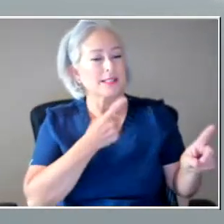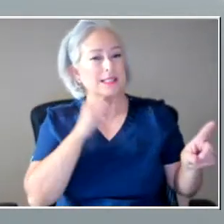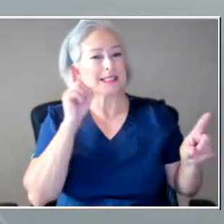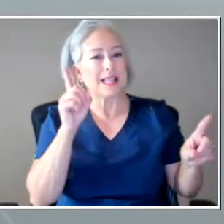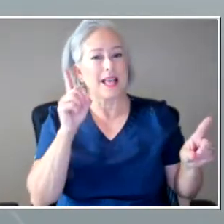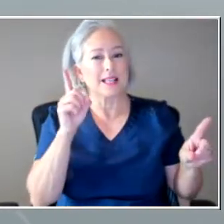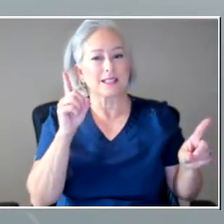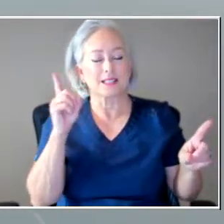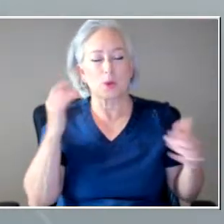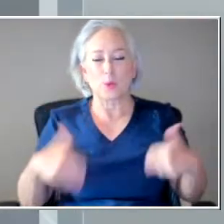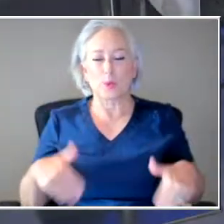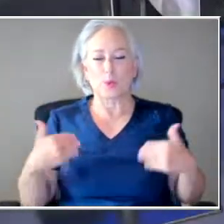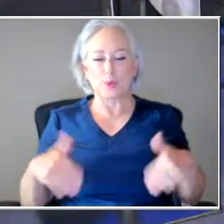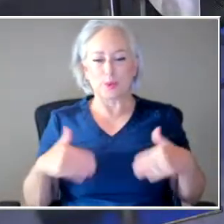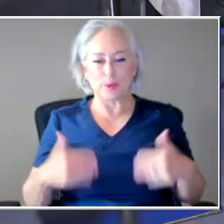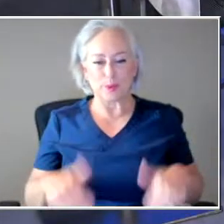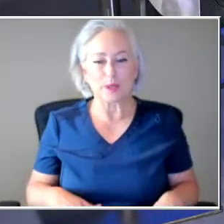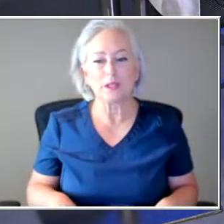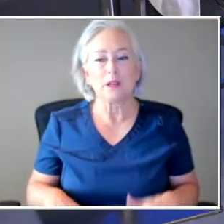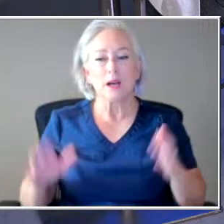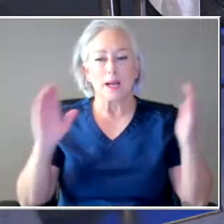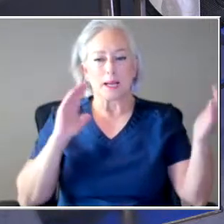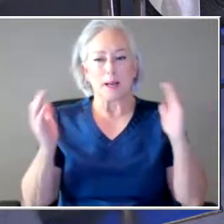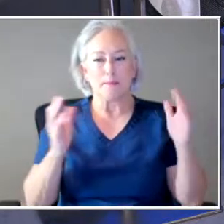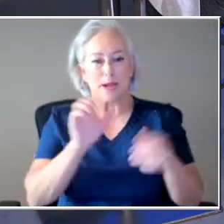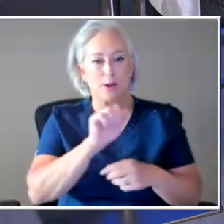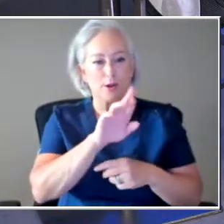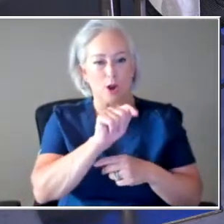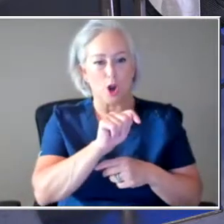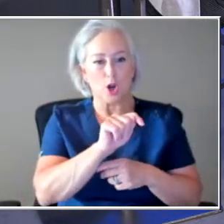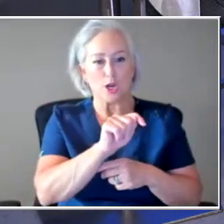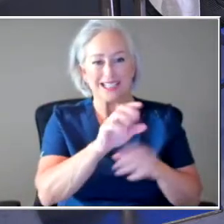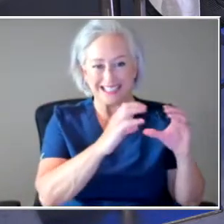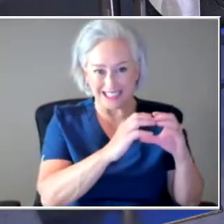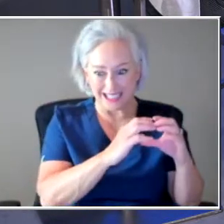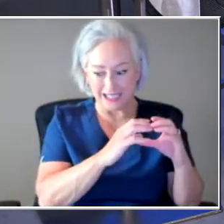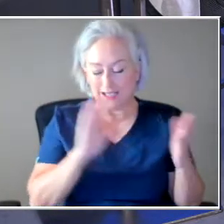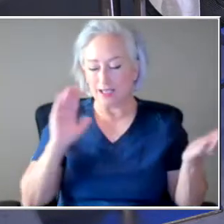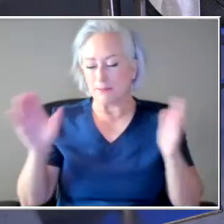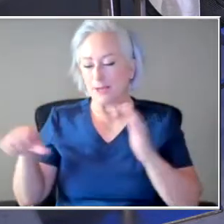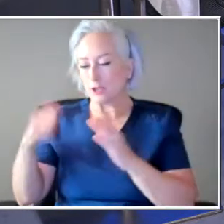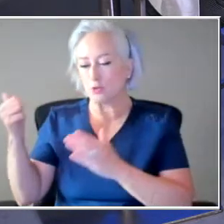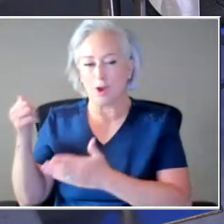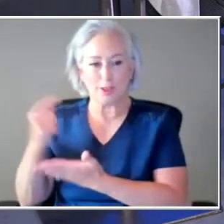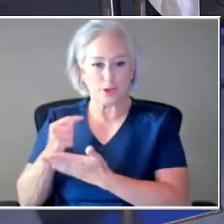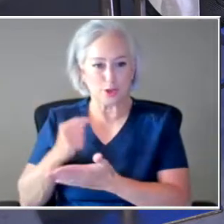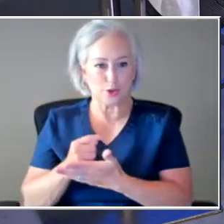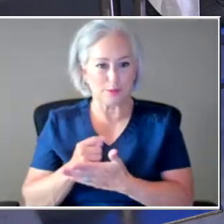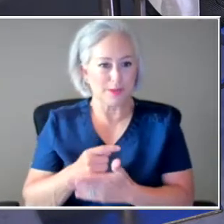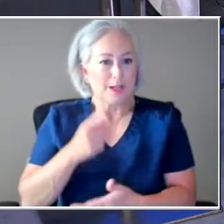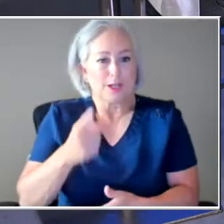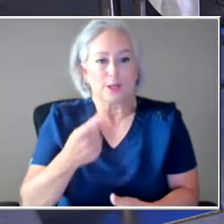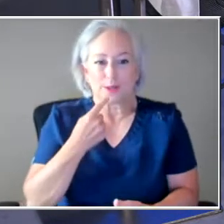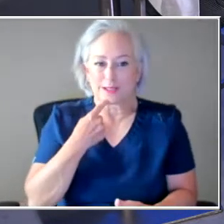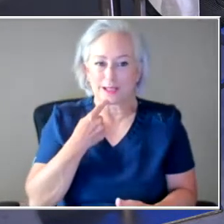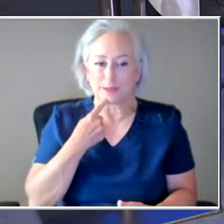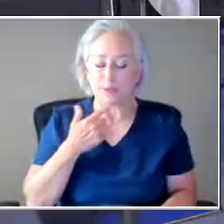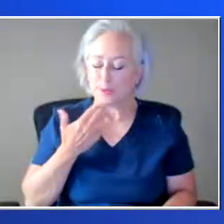getting CAR T to the previous treatments. You really explained it, and you said it was a pretty bad way. Yeah,